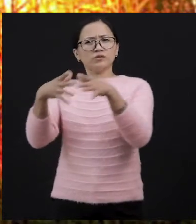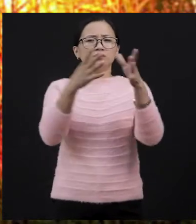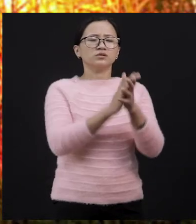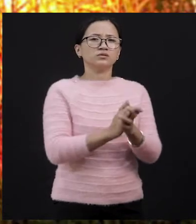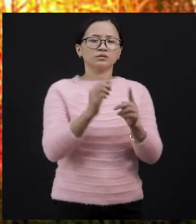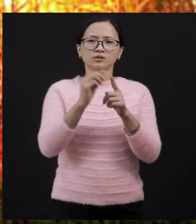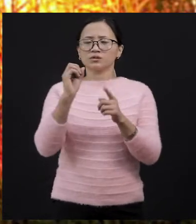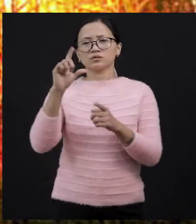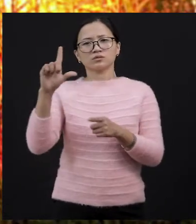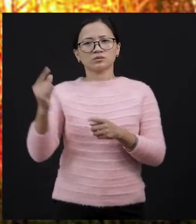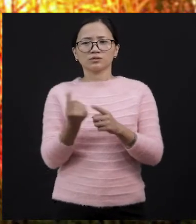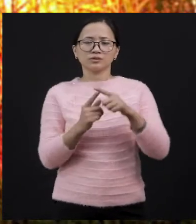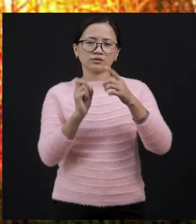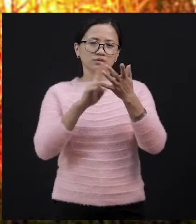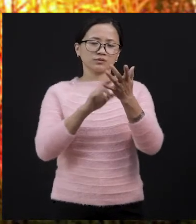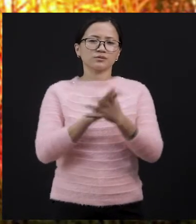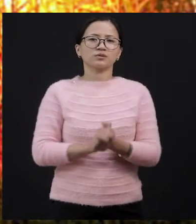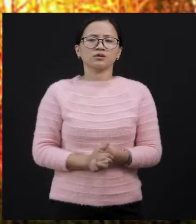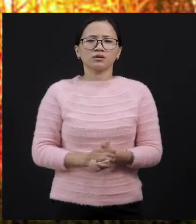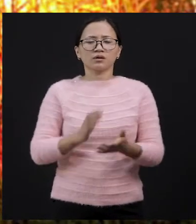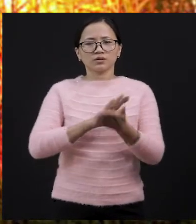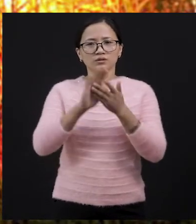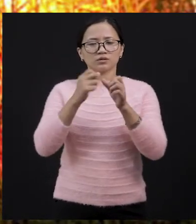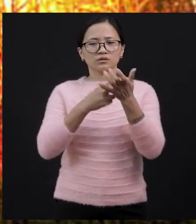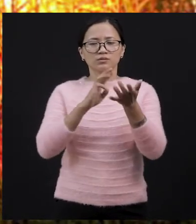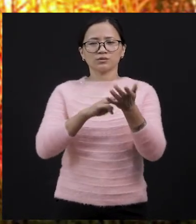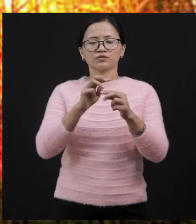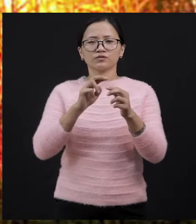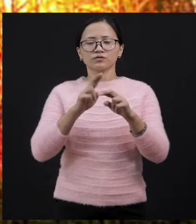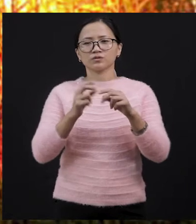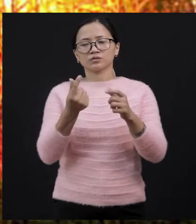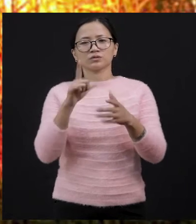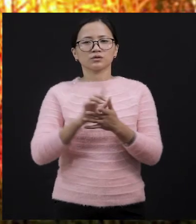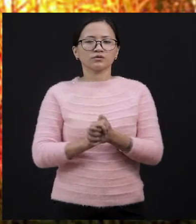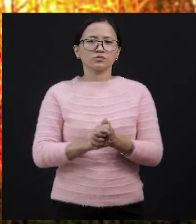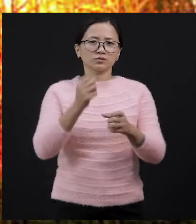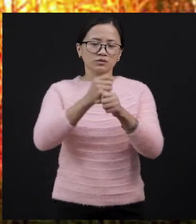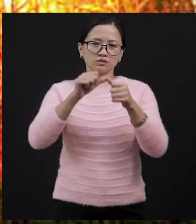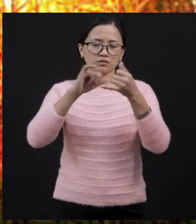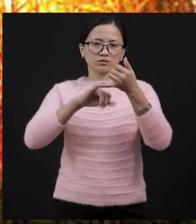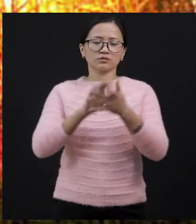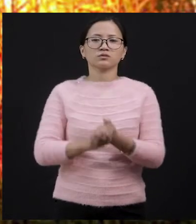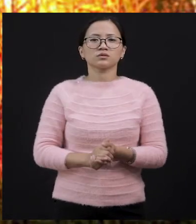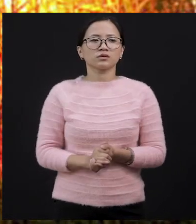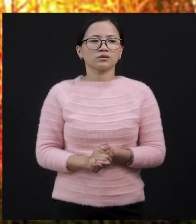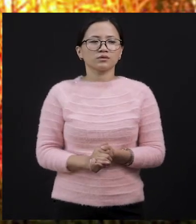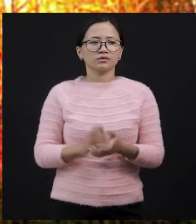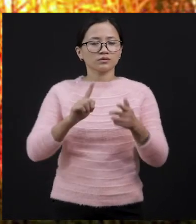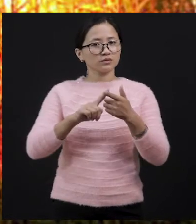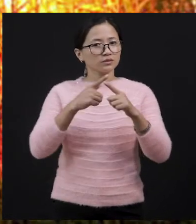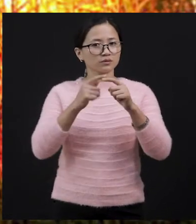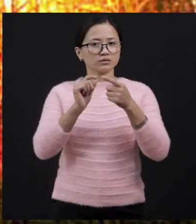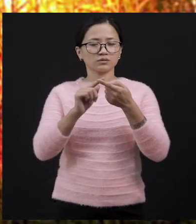Now, pollution, harmful gases are exerted from here.